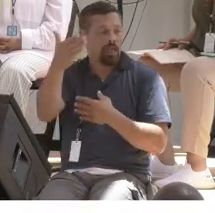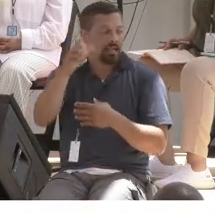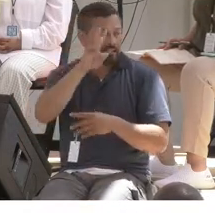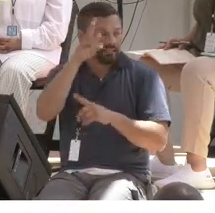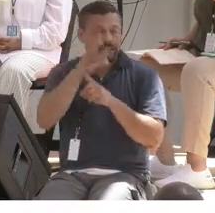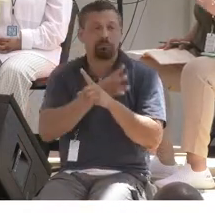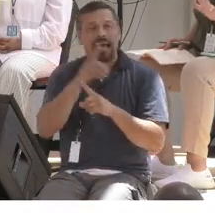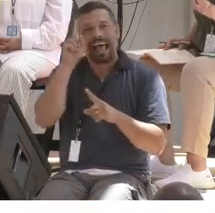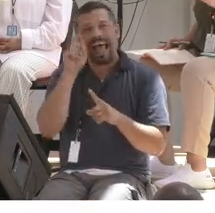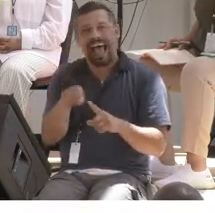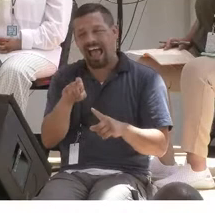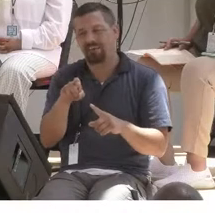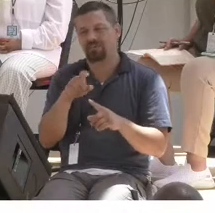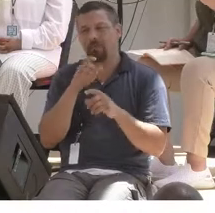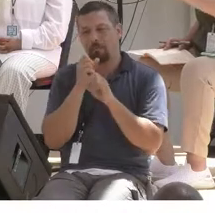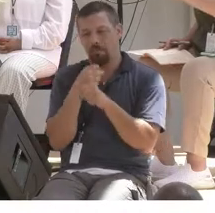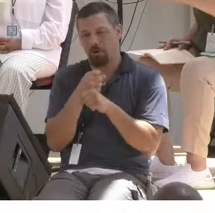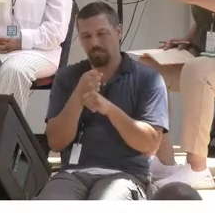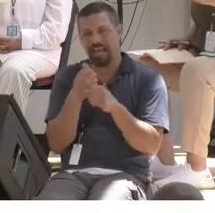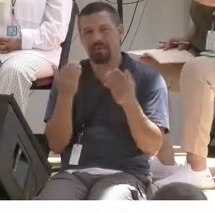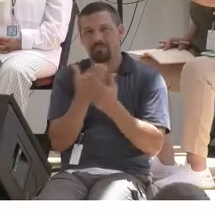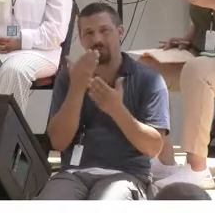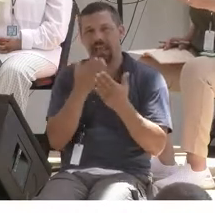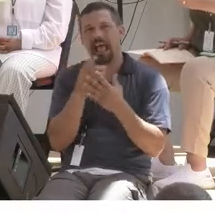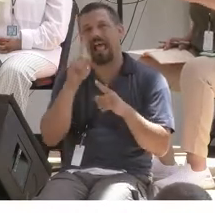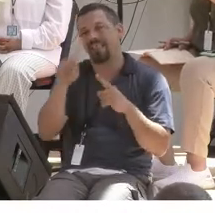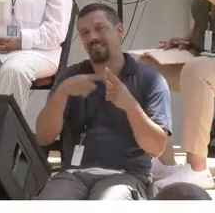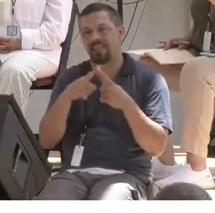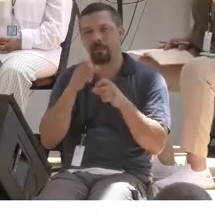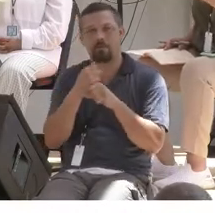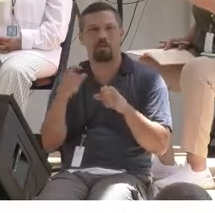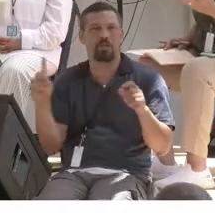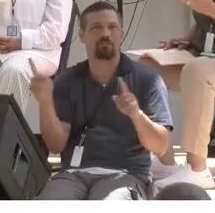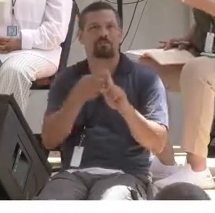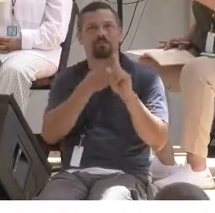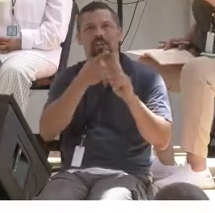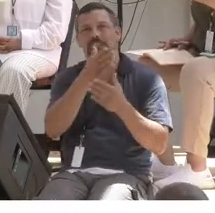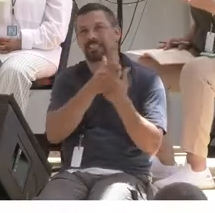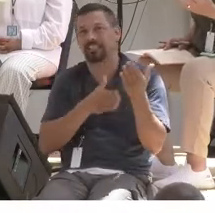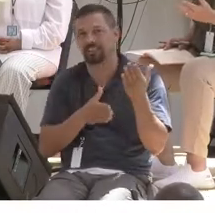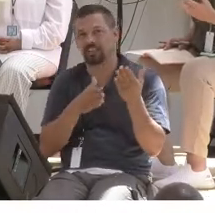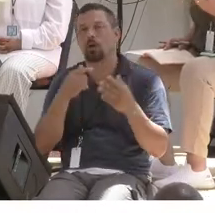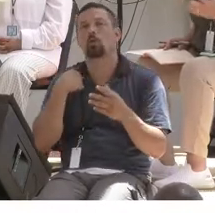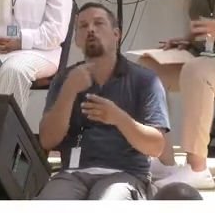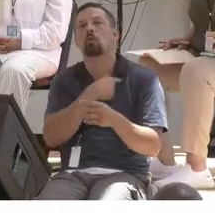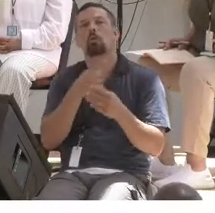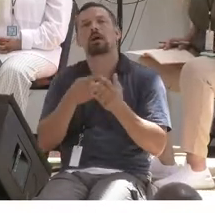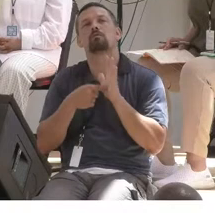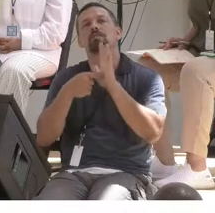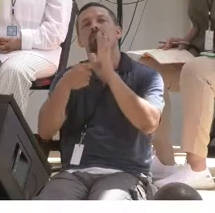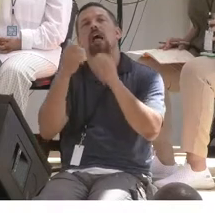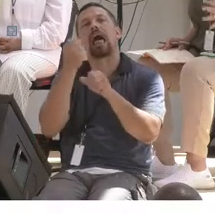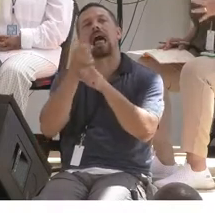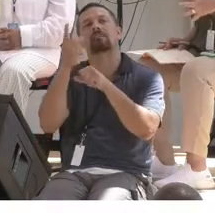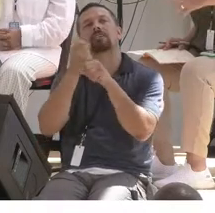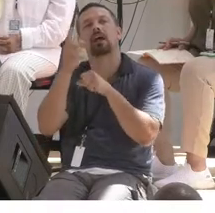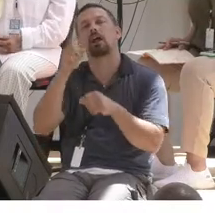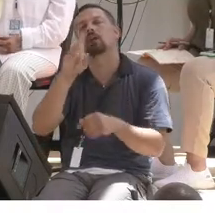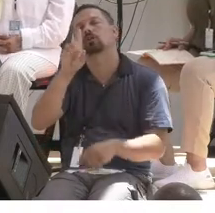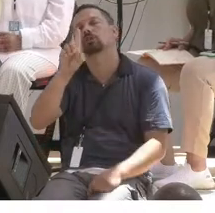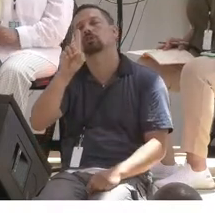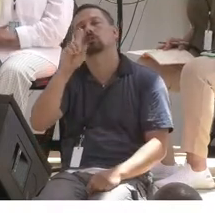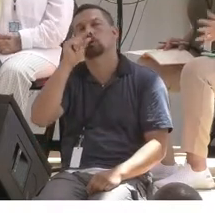they have to prototype and then produce the first edition, which we reveal every year at Dubai Design Week, which is